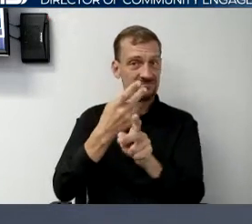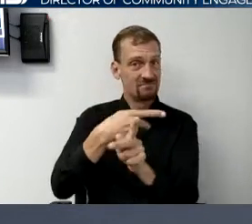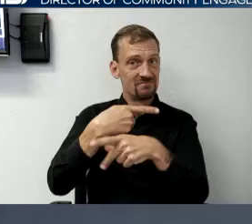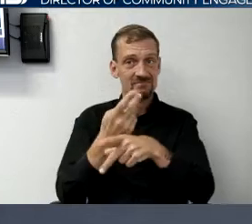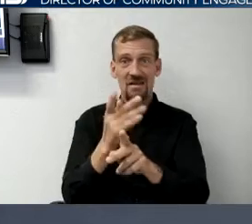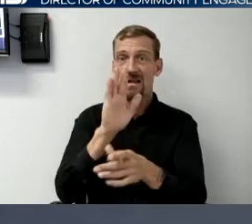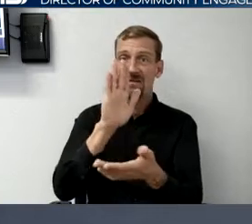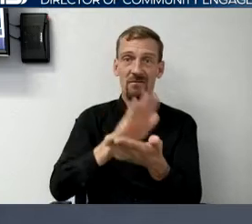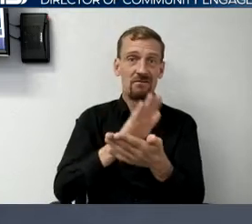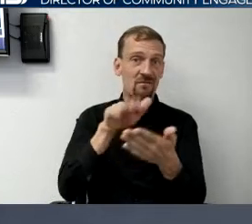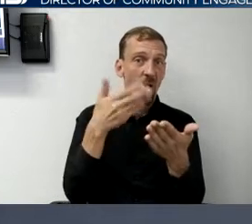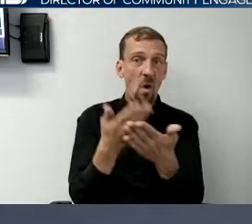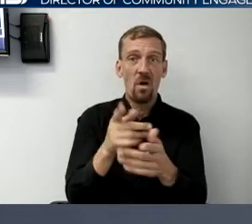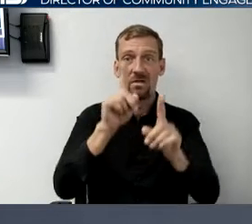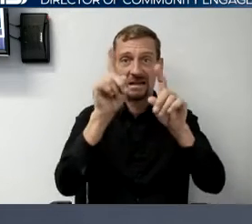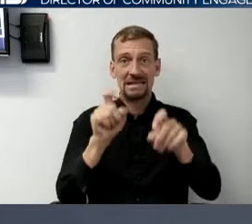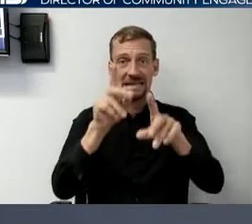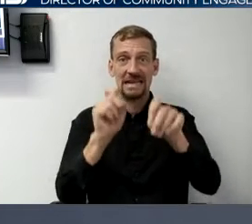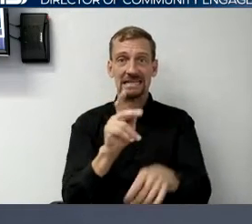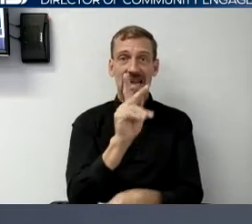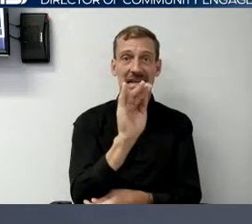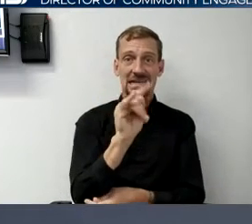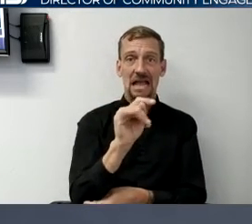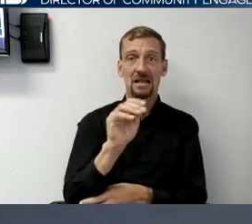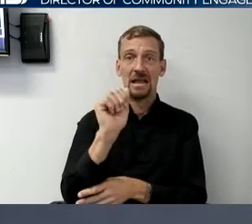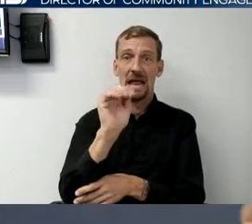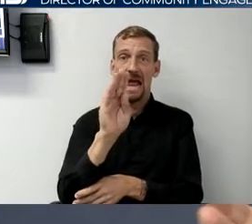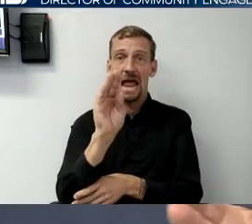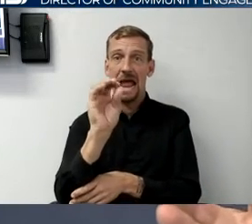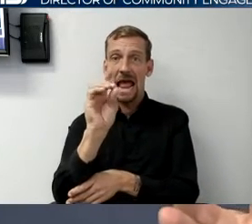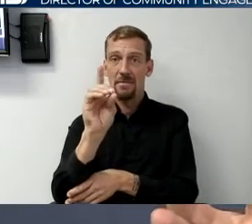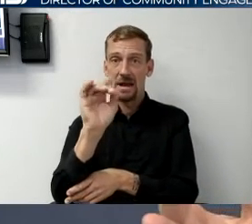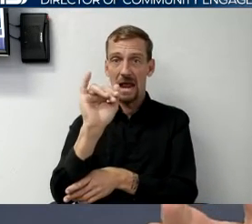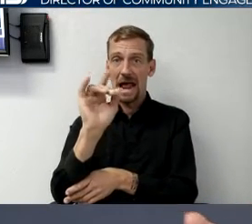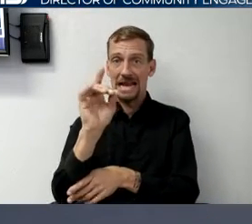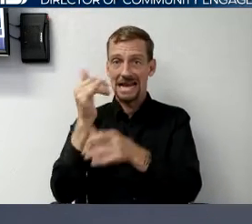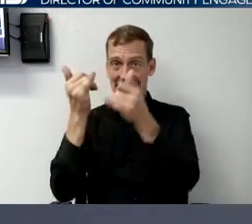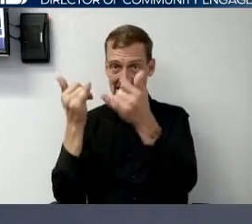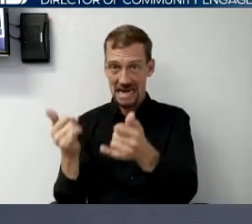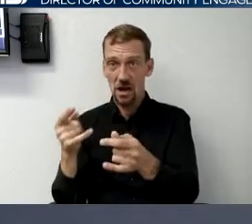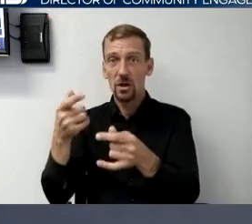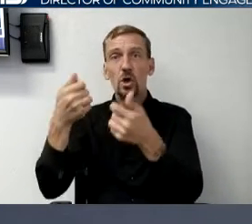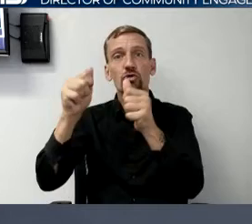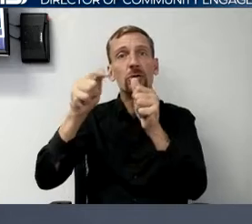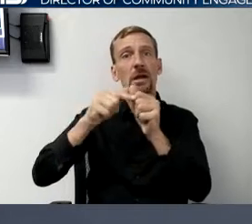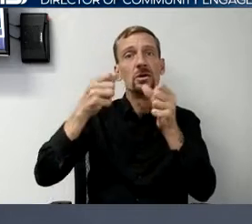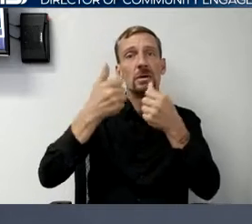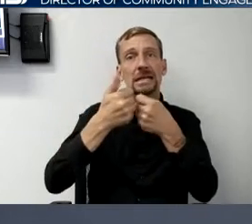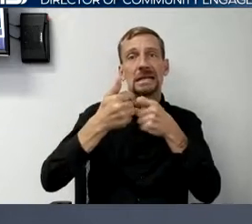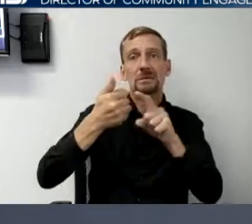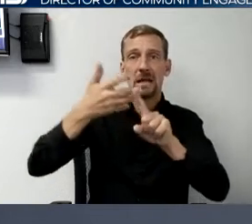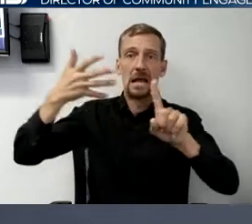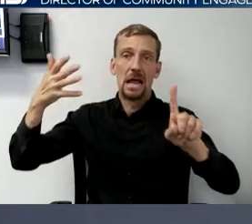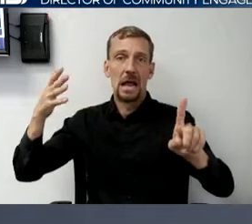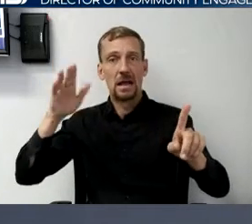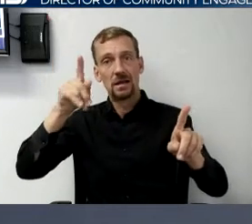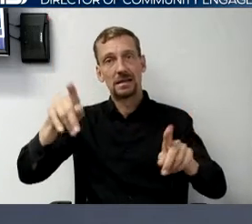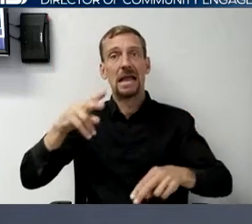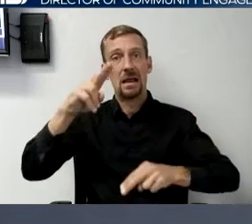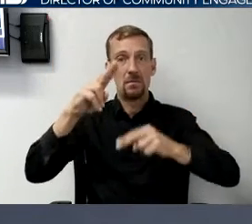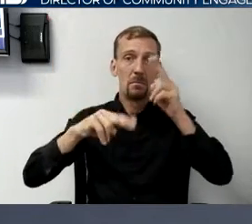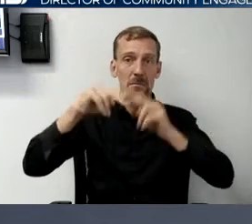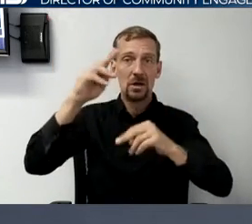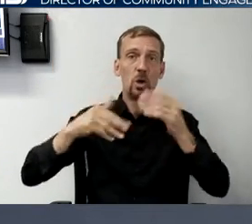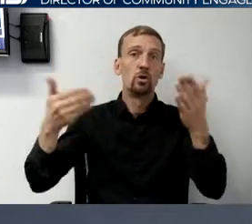of its reagents, its test kits. And then Abbott ID Now, They're trying to expand their capacity. They actually built a new